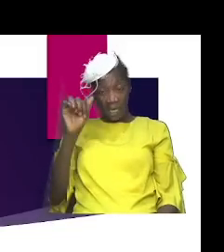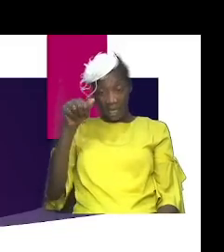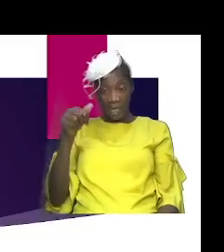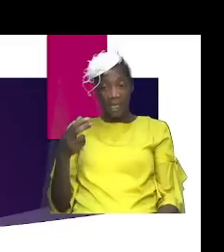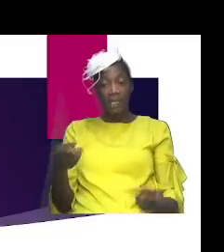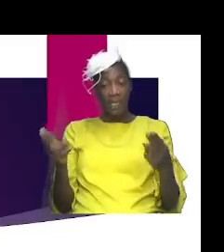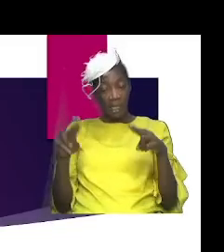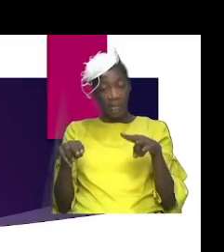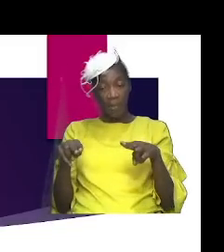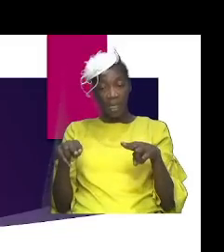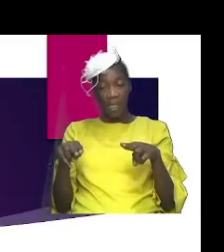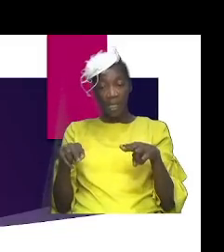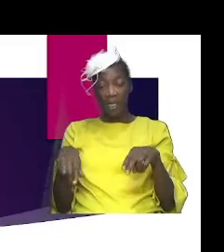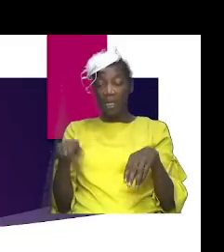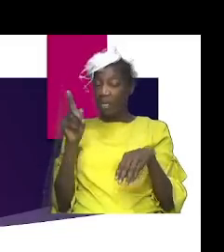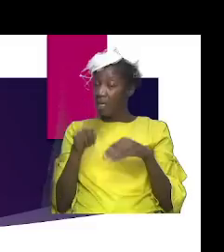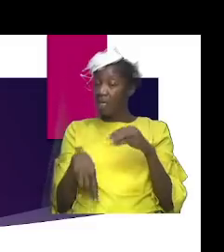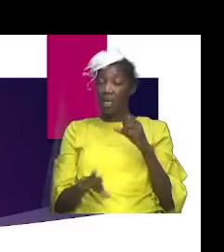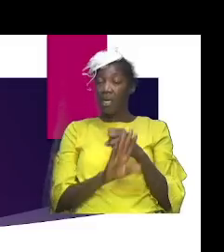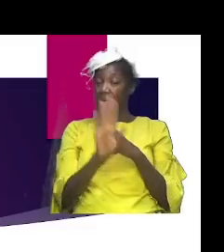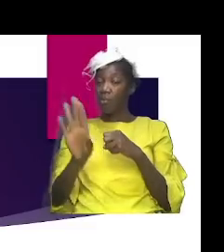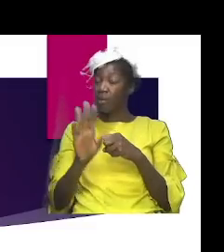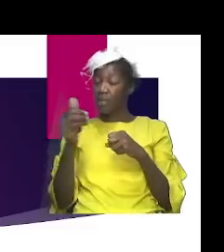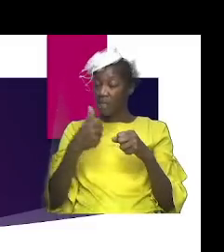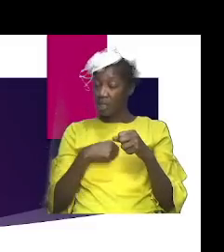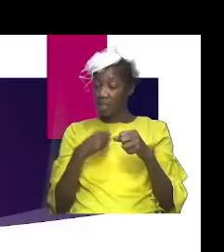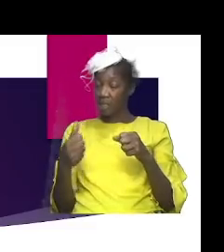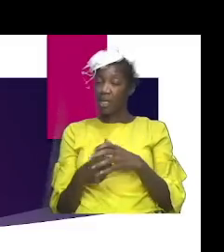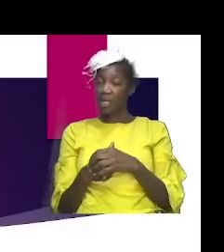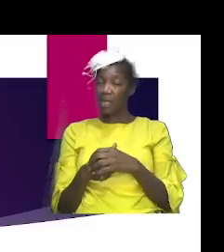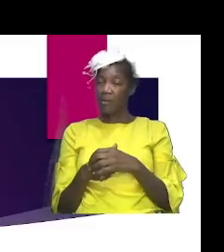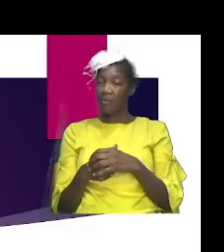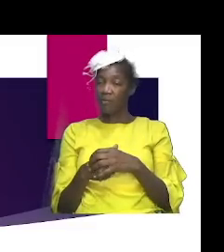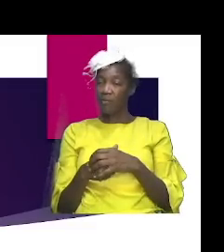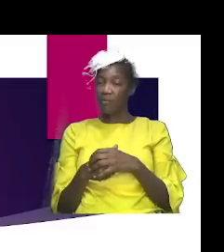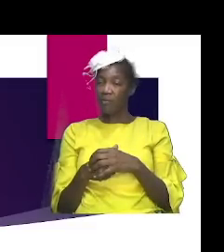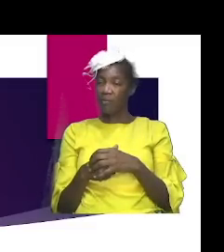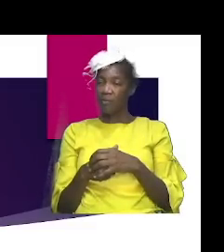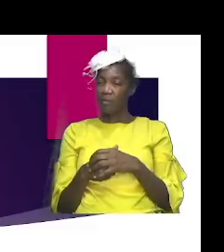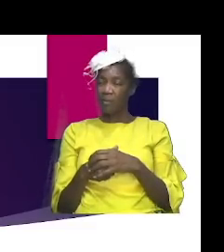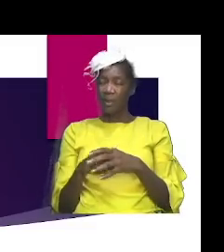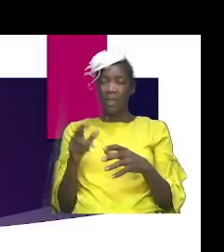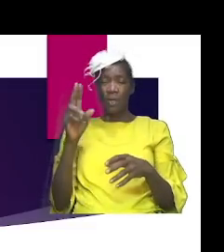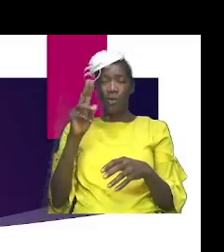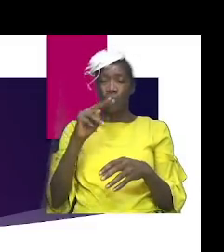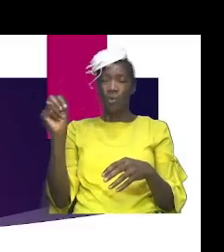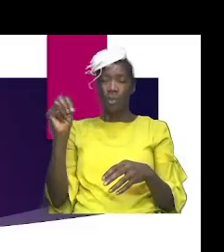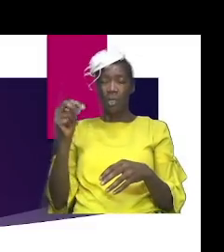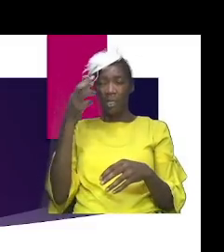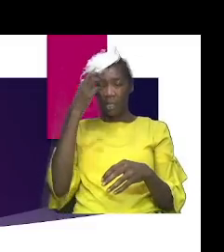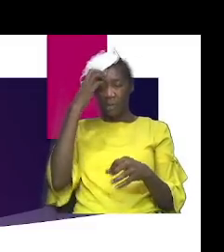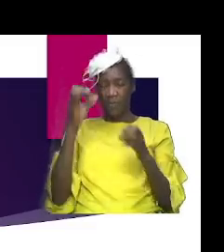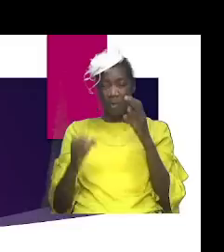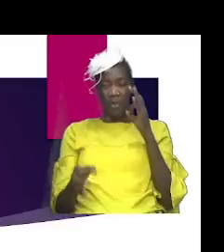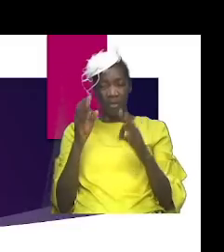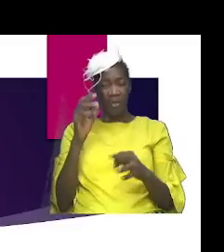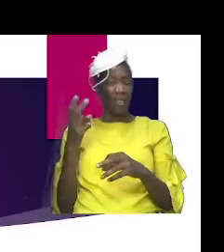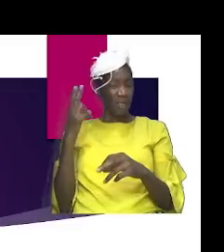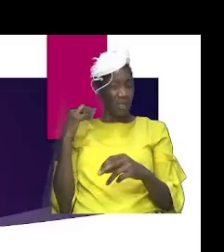defense. Brethren, beloved, understand that there will not be the need for any jurors to hear the